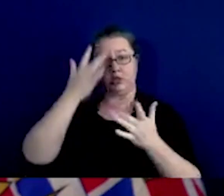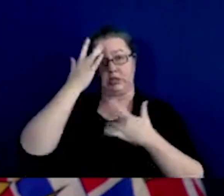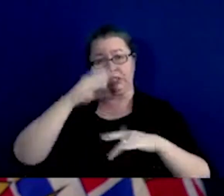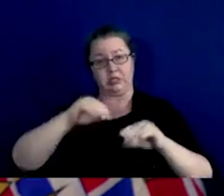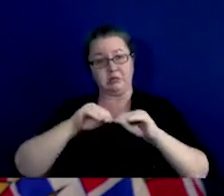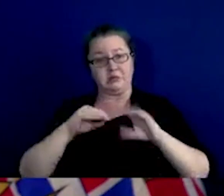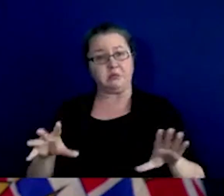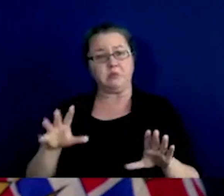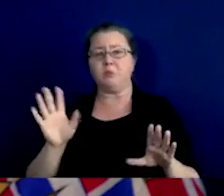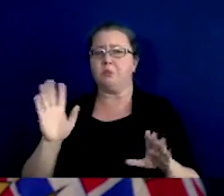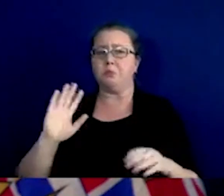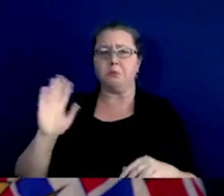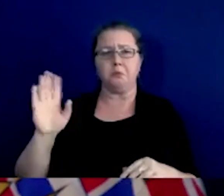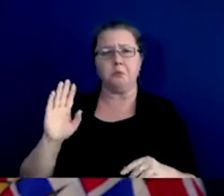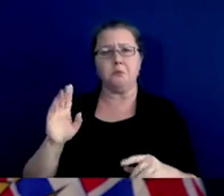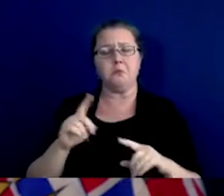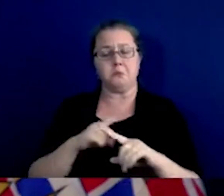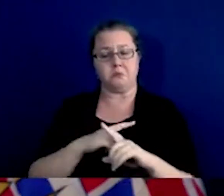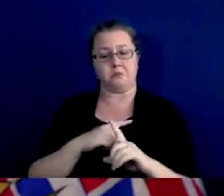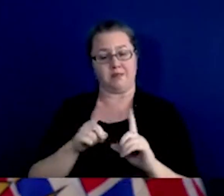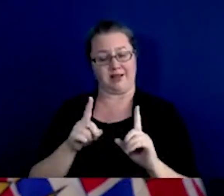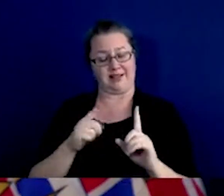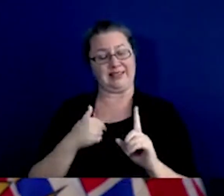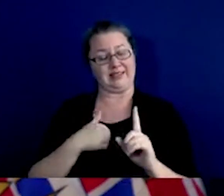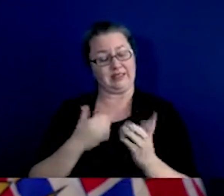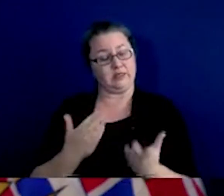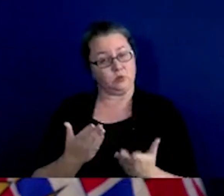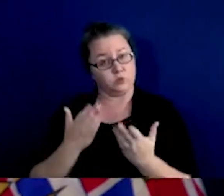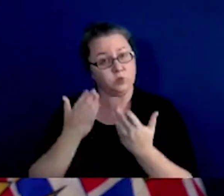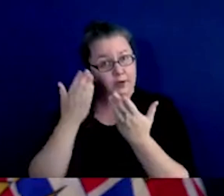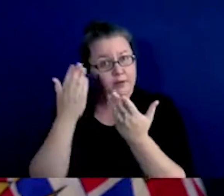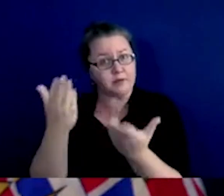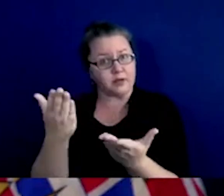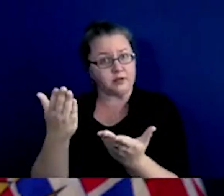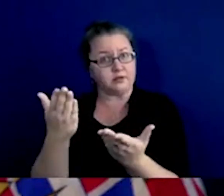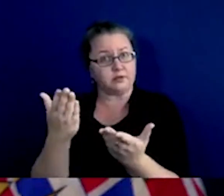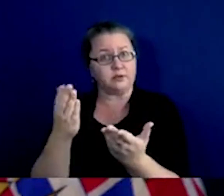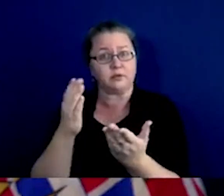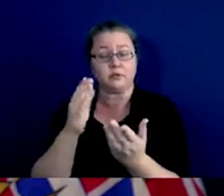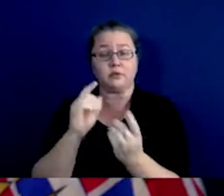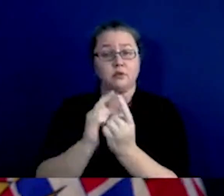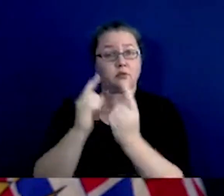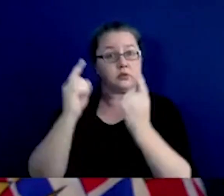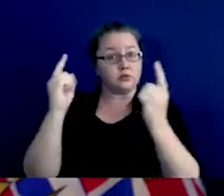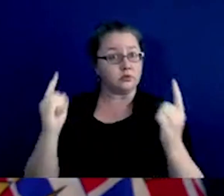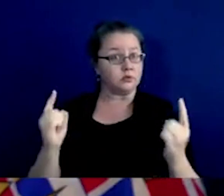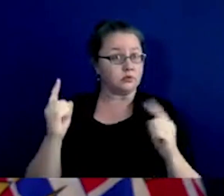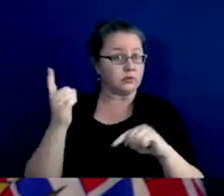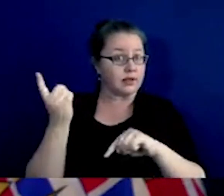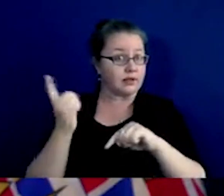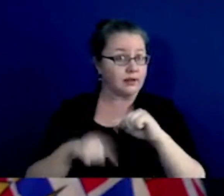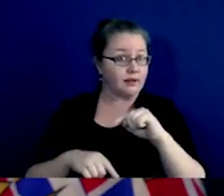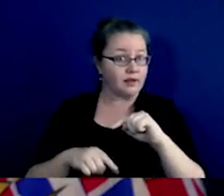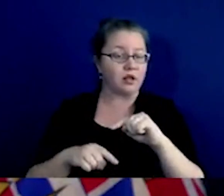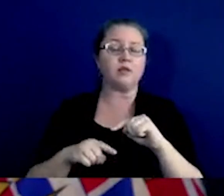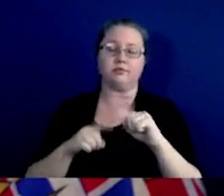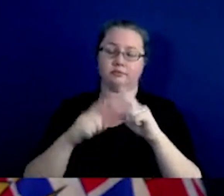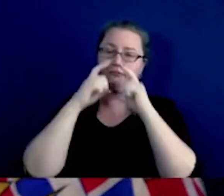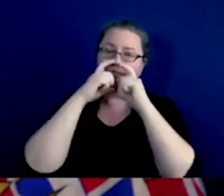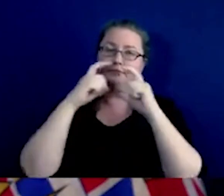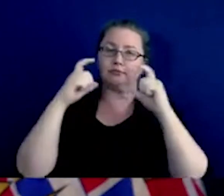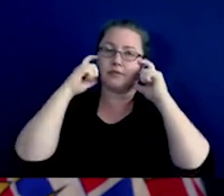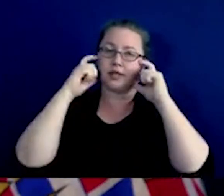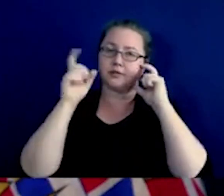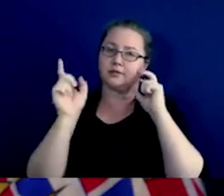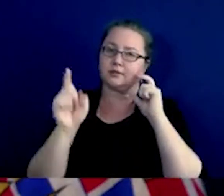difference. The other things that are incredibly important and we know are very effective, and sometimes I hear people feeling that they